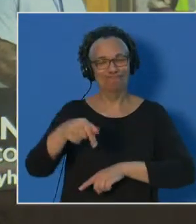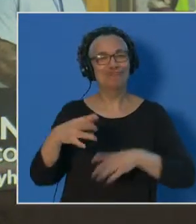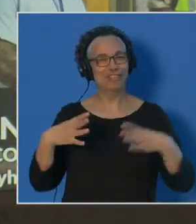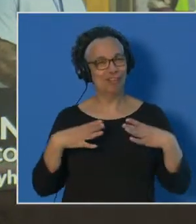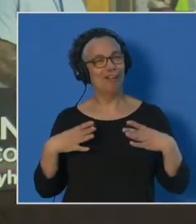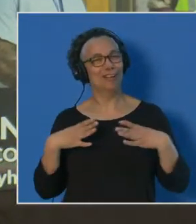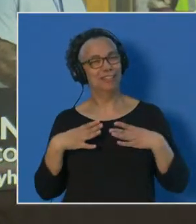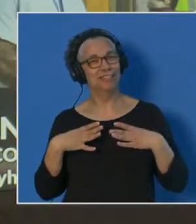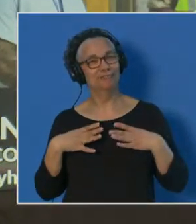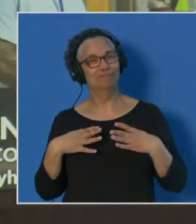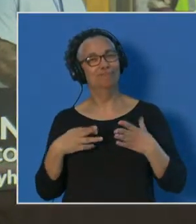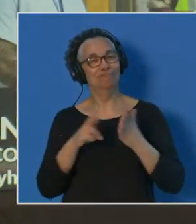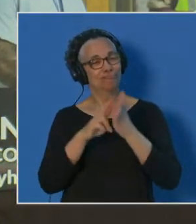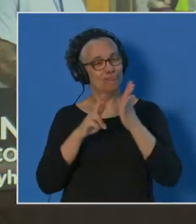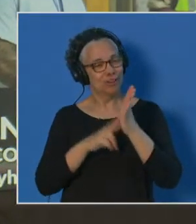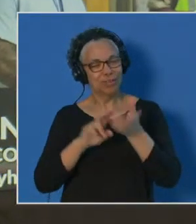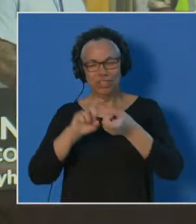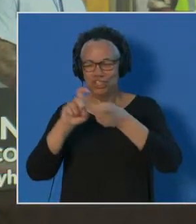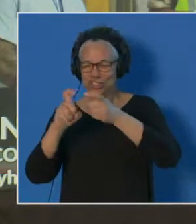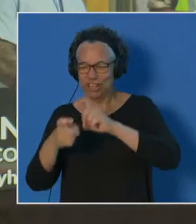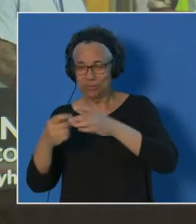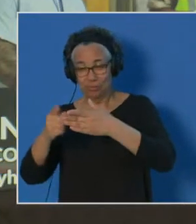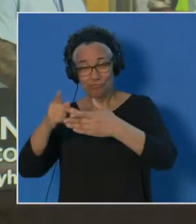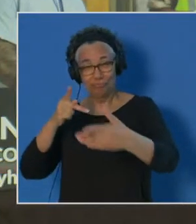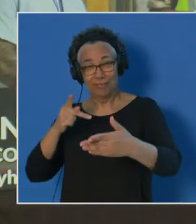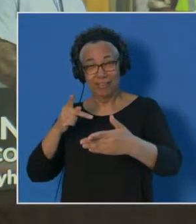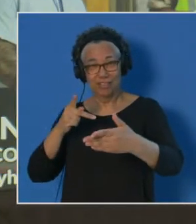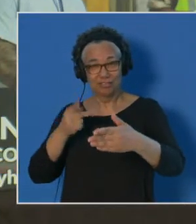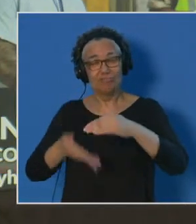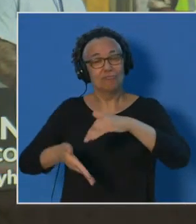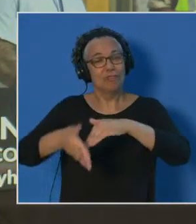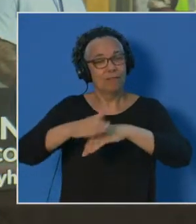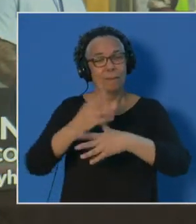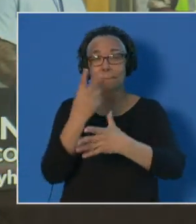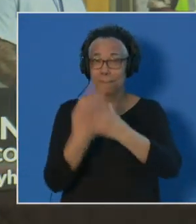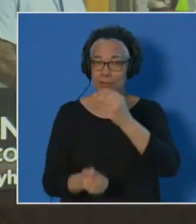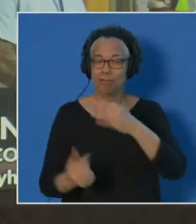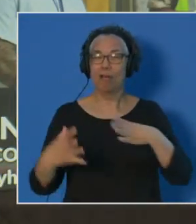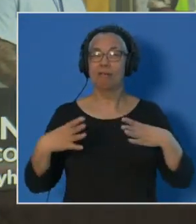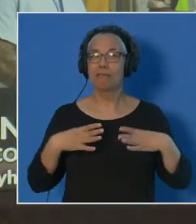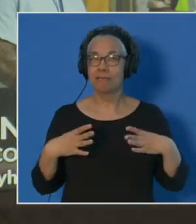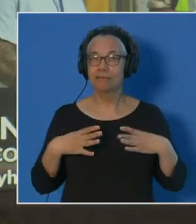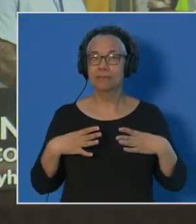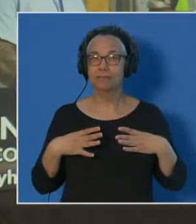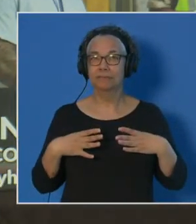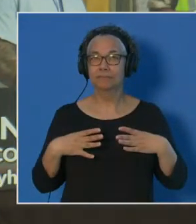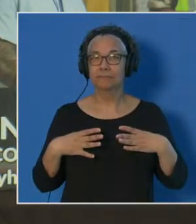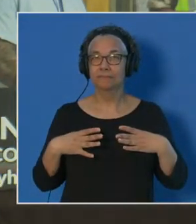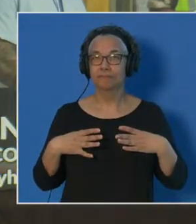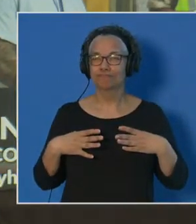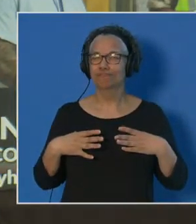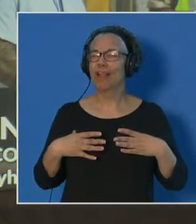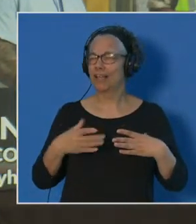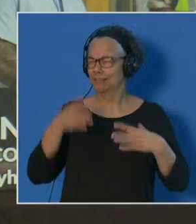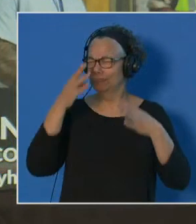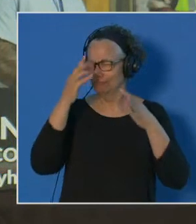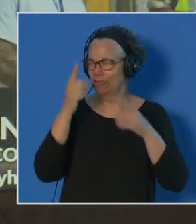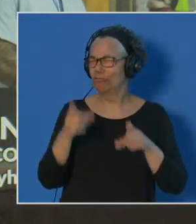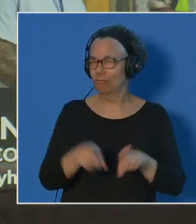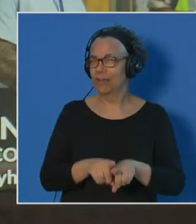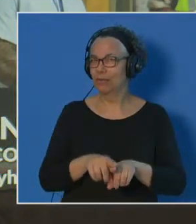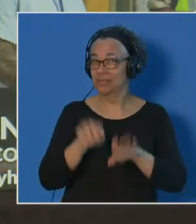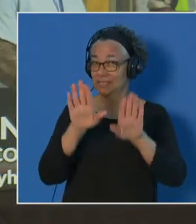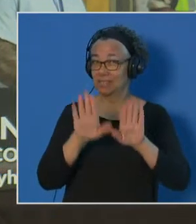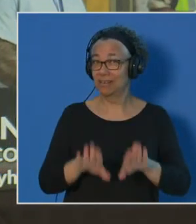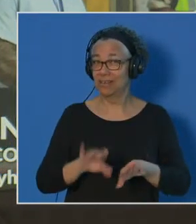the regulations were amended previously to cover the Bermuda Day holiday and the upcoming Heroes Day holiday, and I can confirm that on Sunday, the 14th of